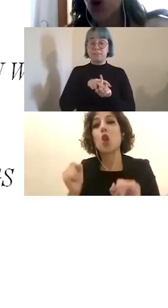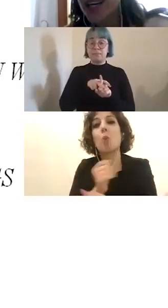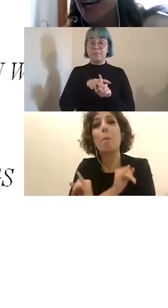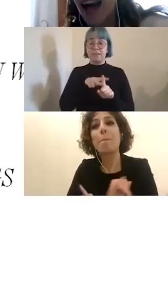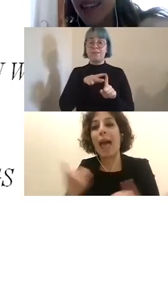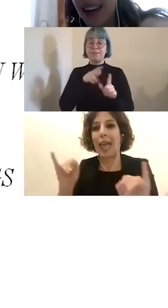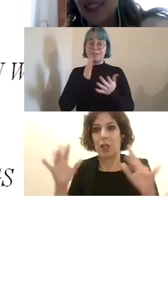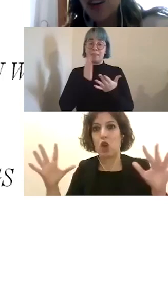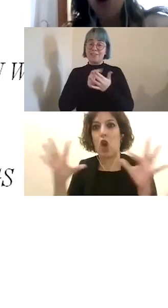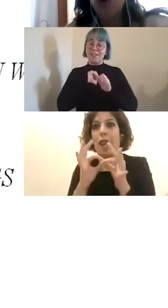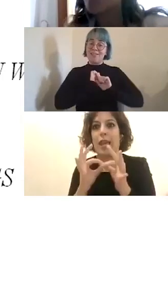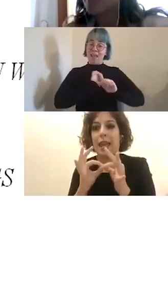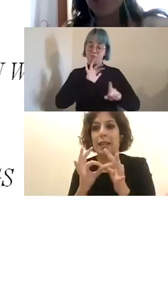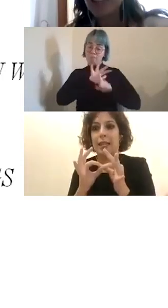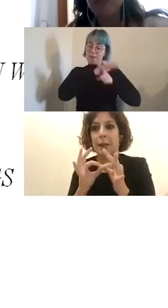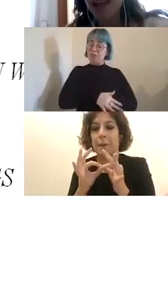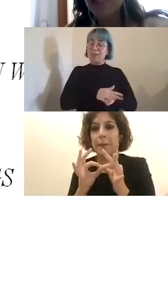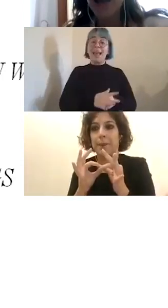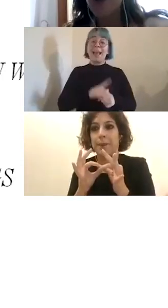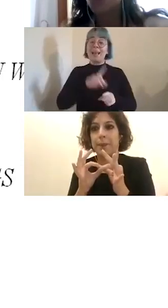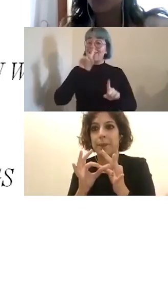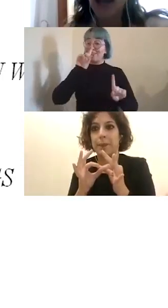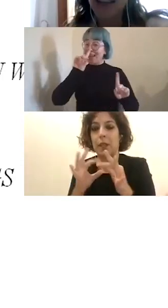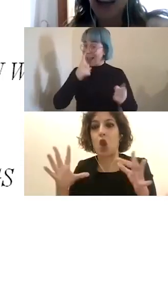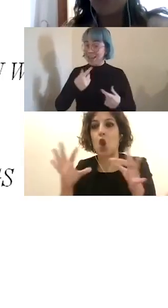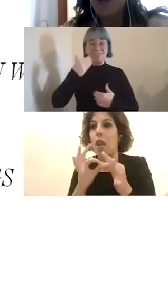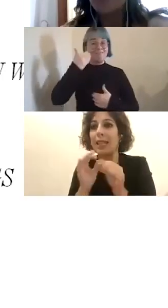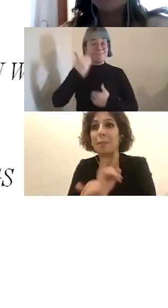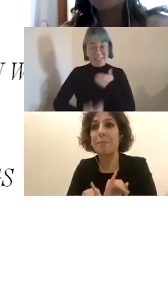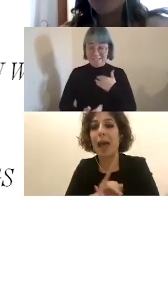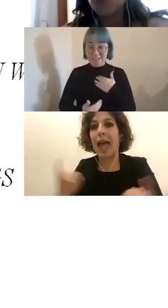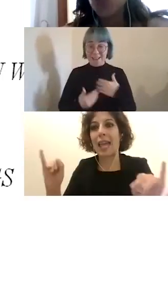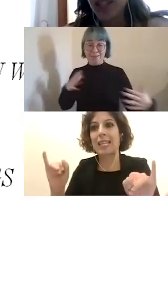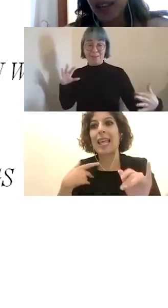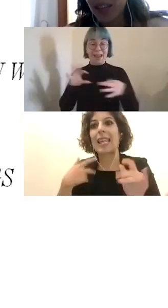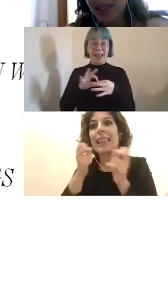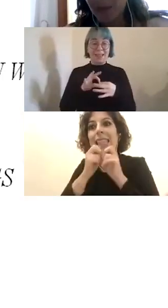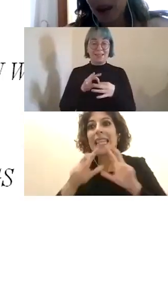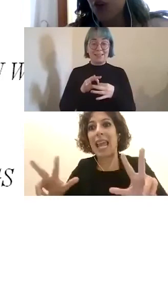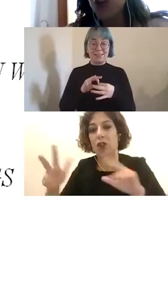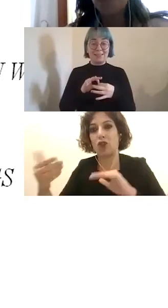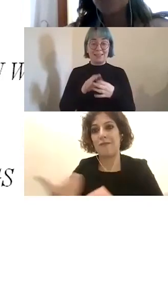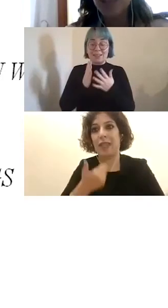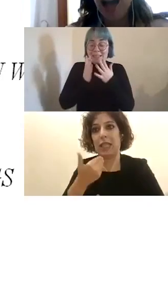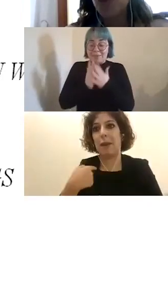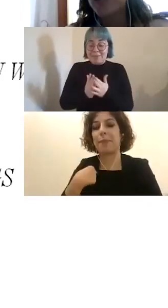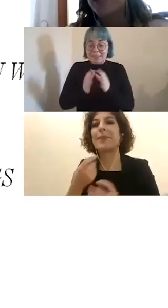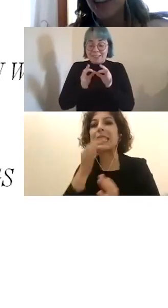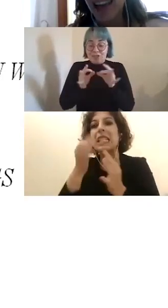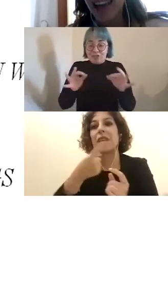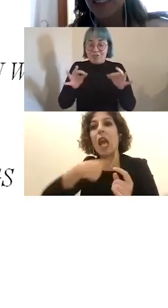concerning the repression action can never be correlated or strictly anchored to